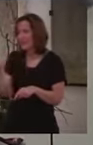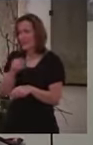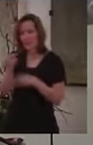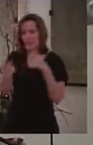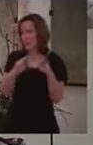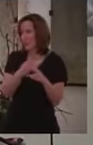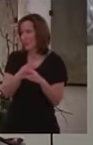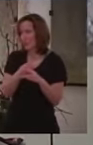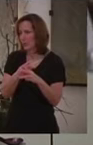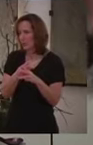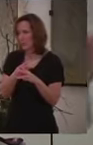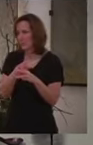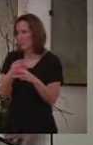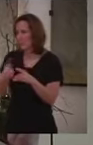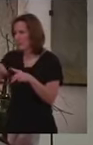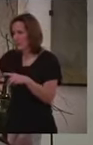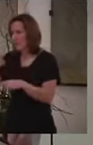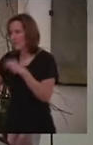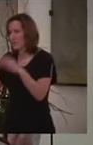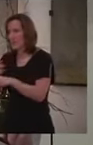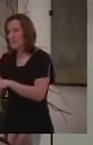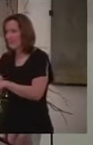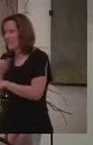from a different place.